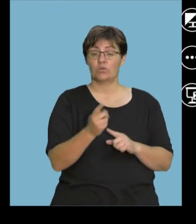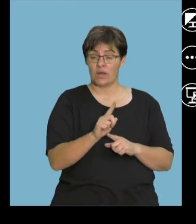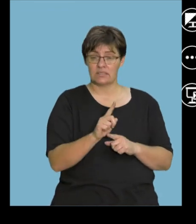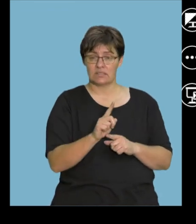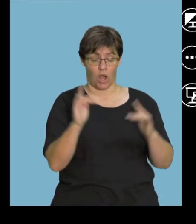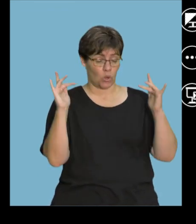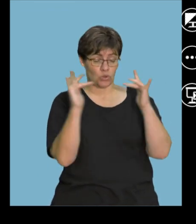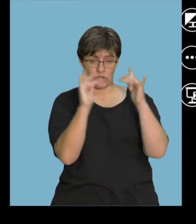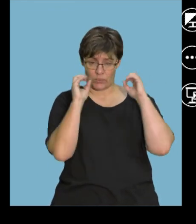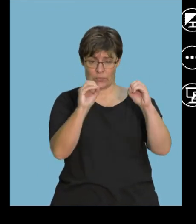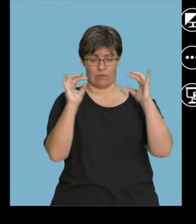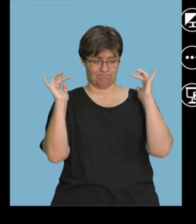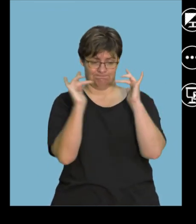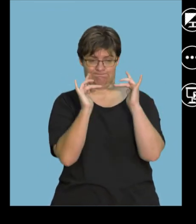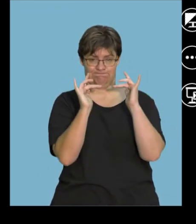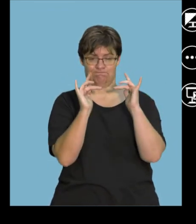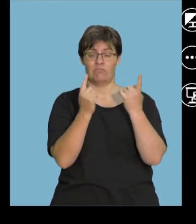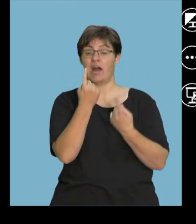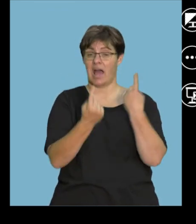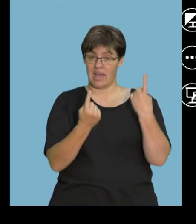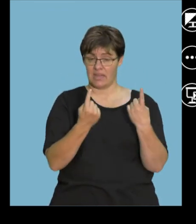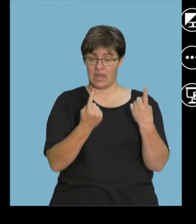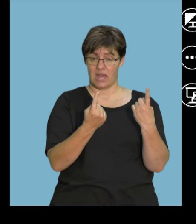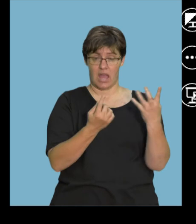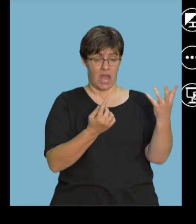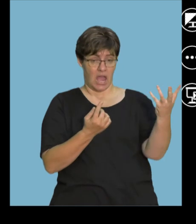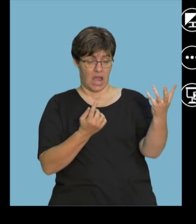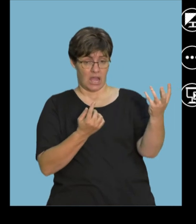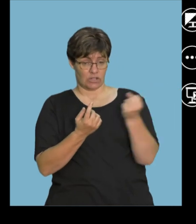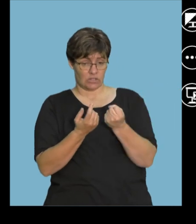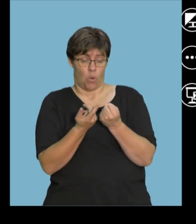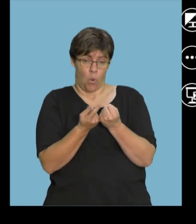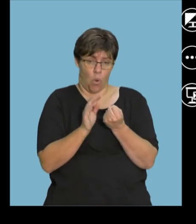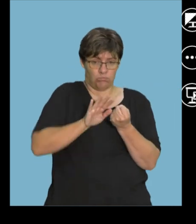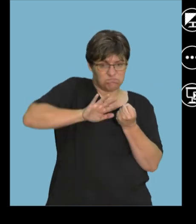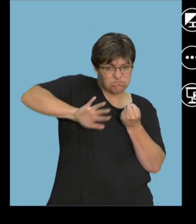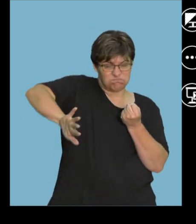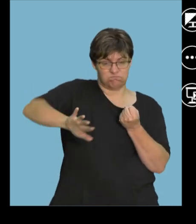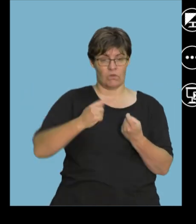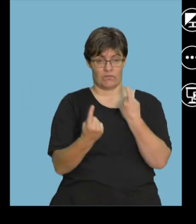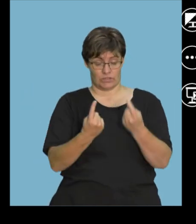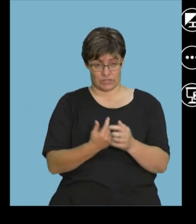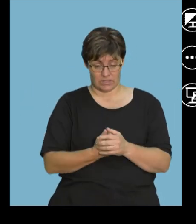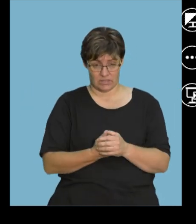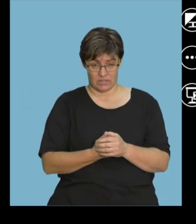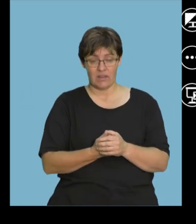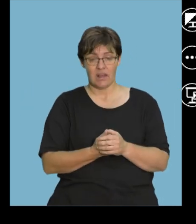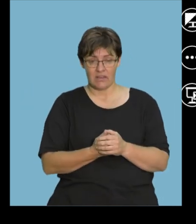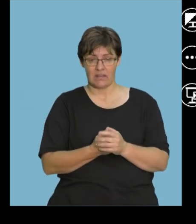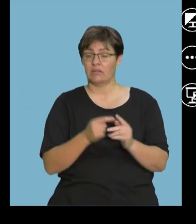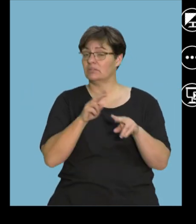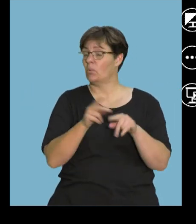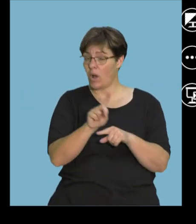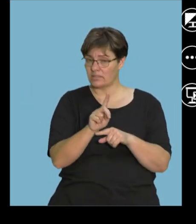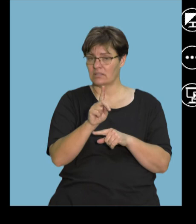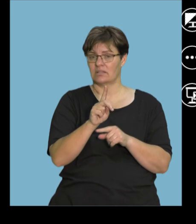concept of magnetism. So it's all about the non-contact forces of either attraction or repulsion of